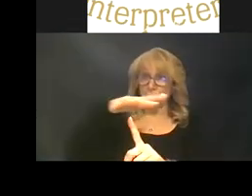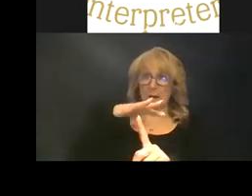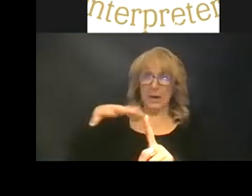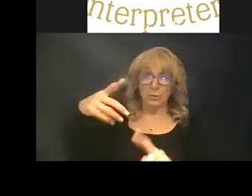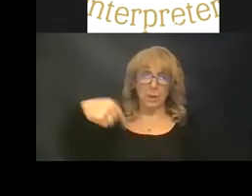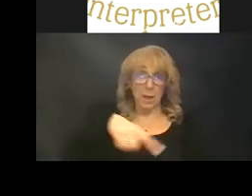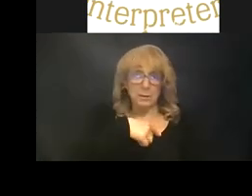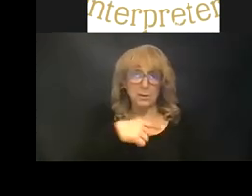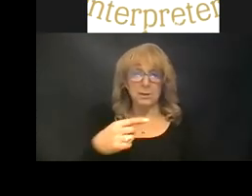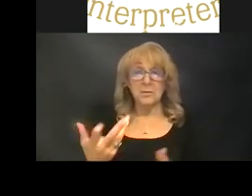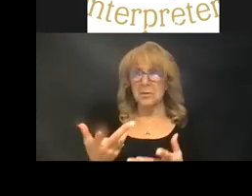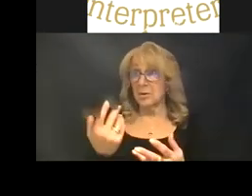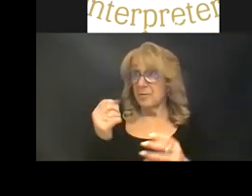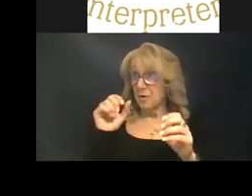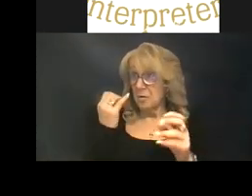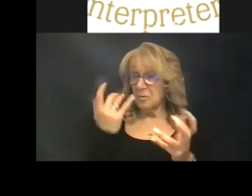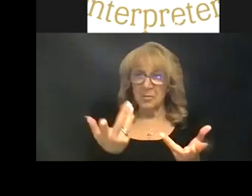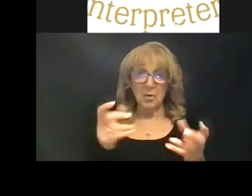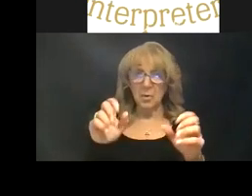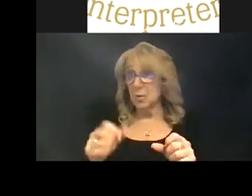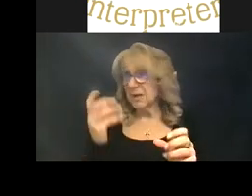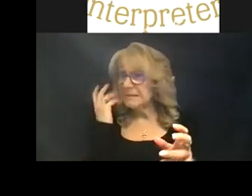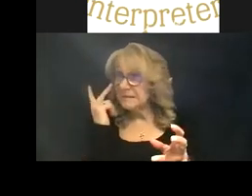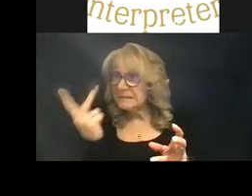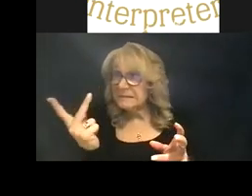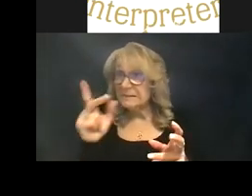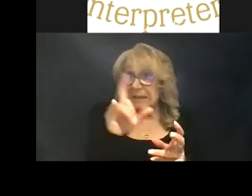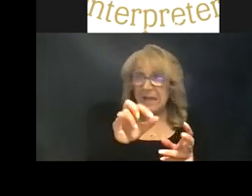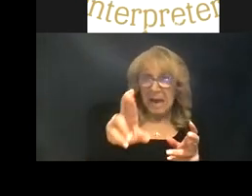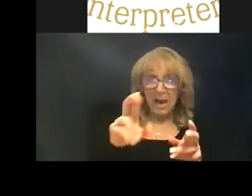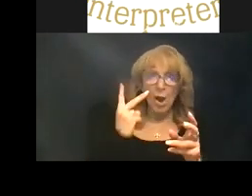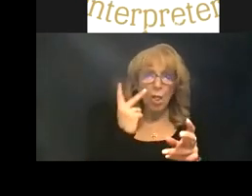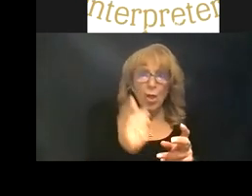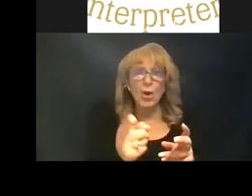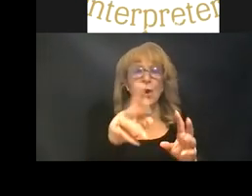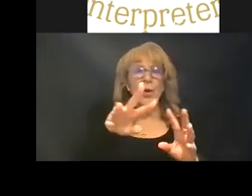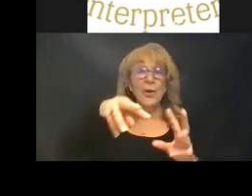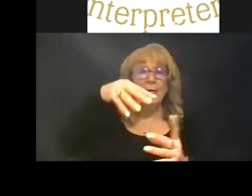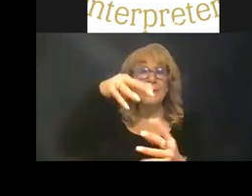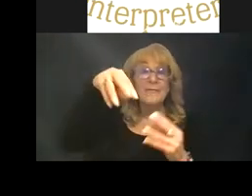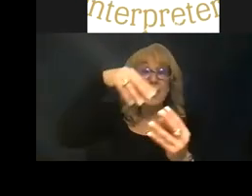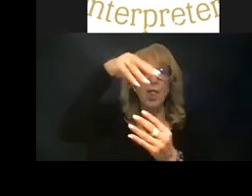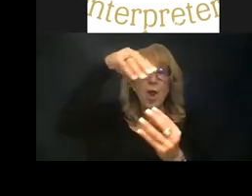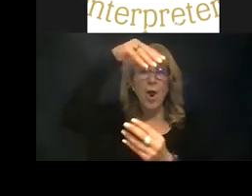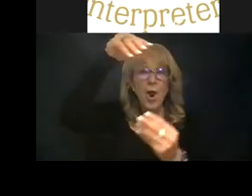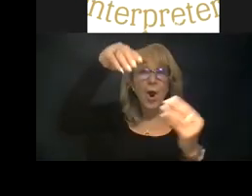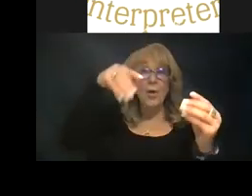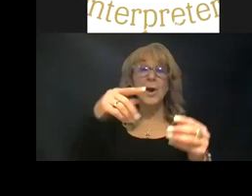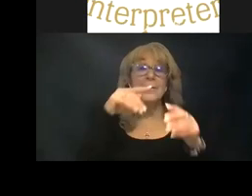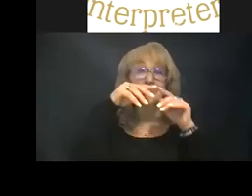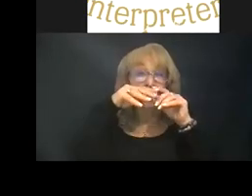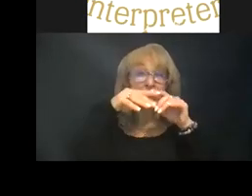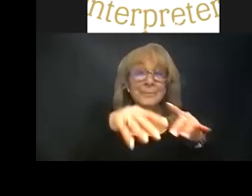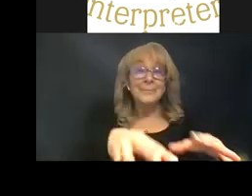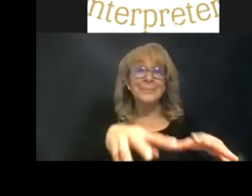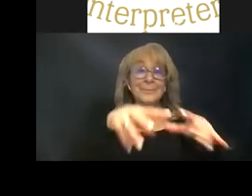to look at the air, or to so-called image the air, you can see the flows in the air that are caused by the fact that you heat up the